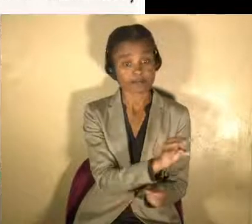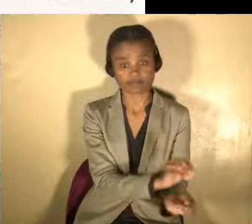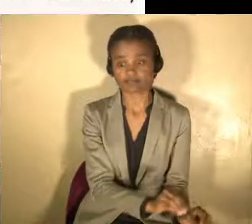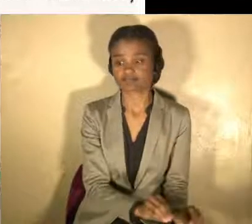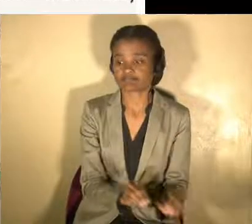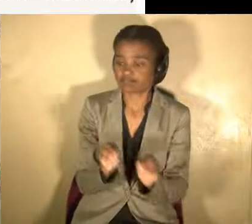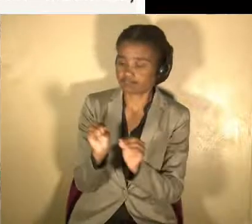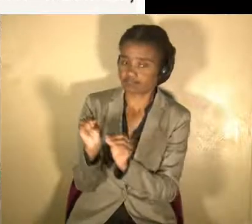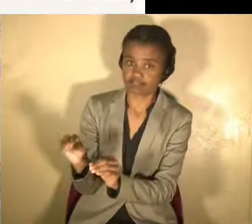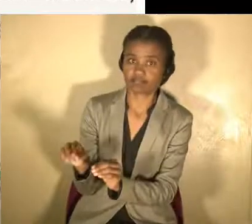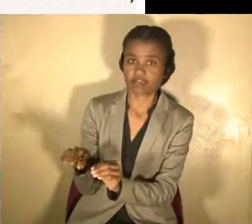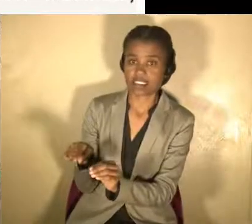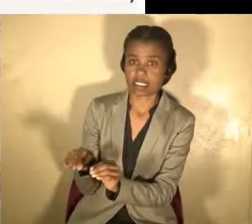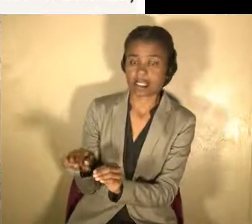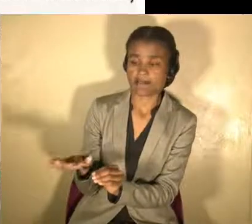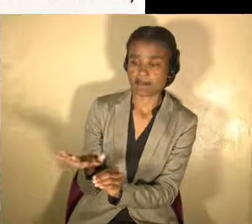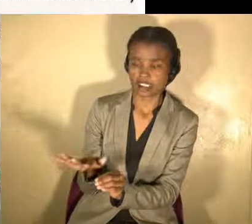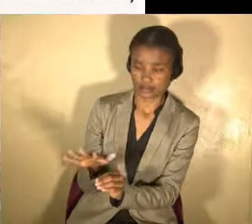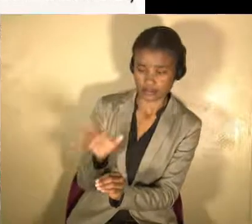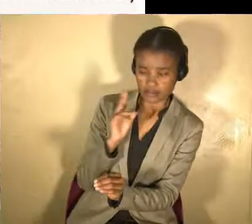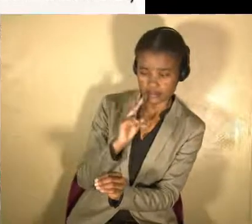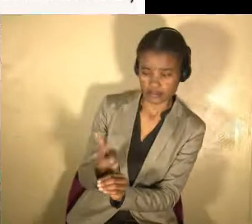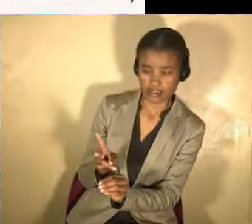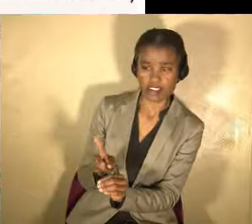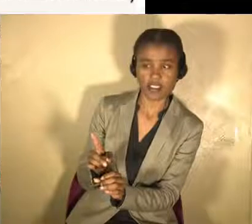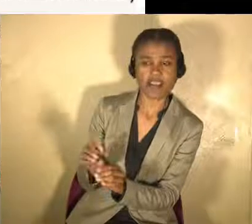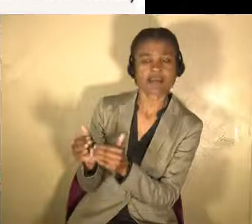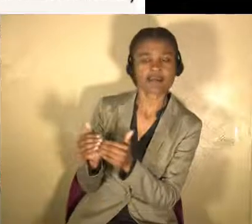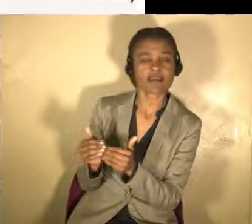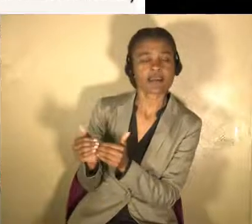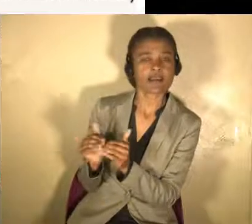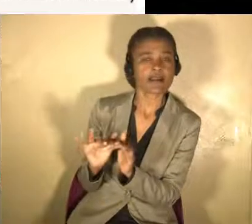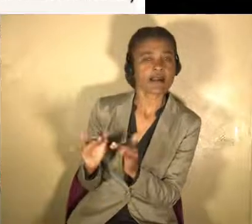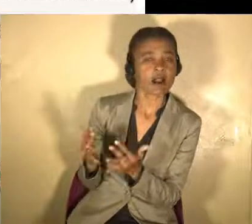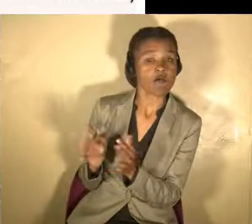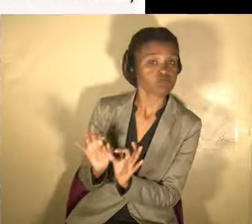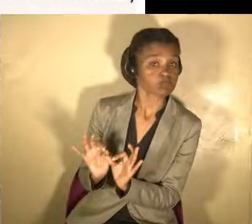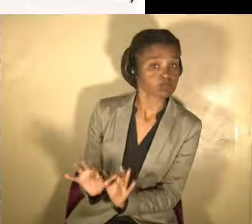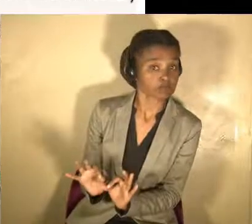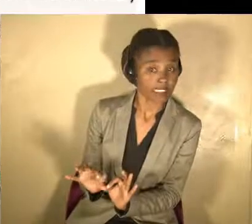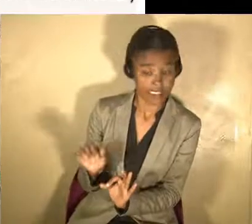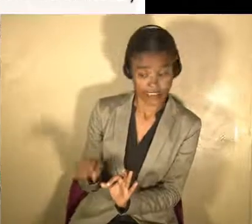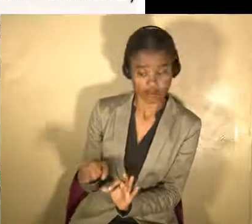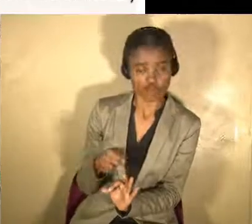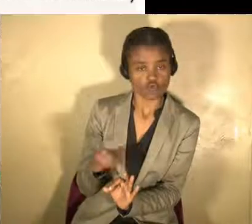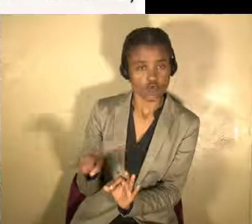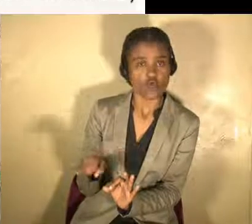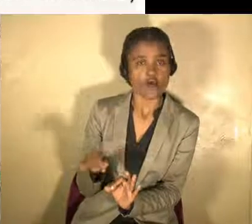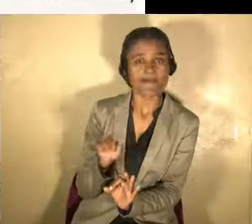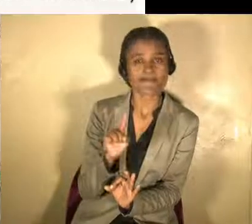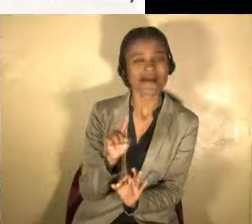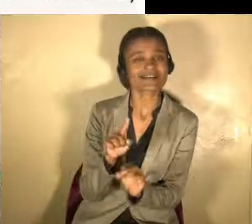that child in that placement receives quality care as required by the Children's Act.